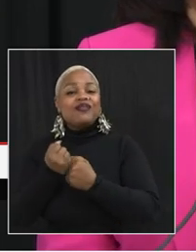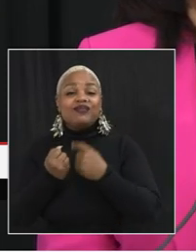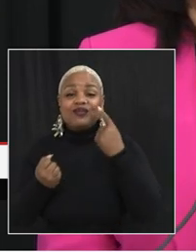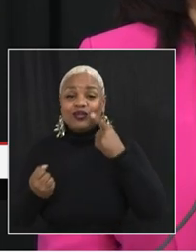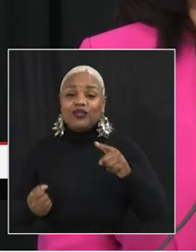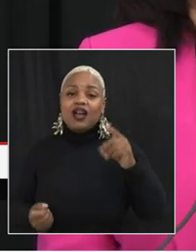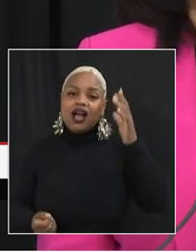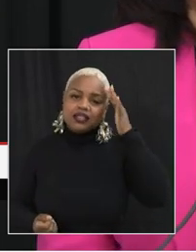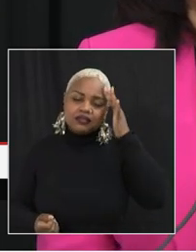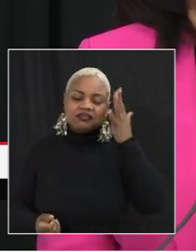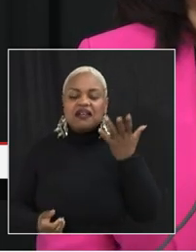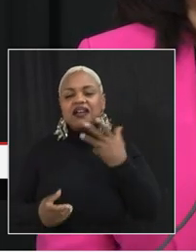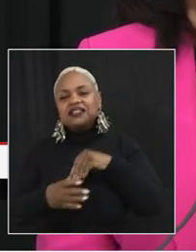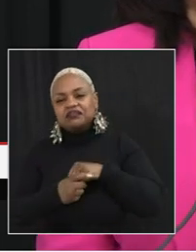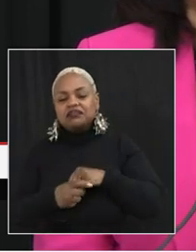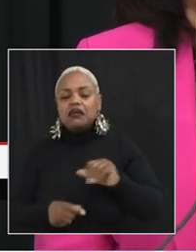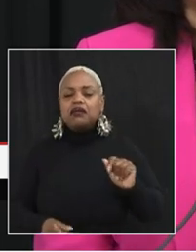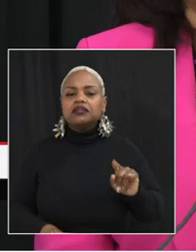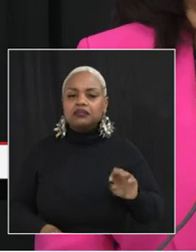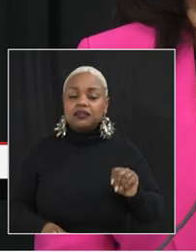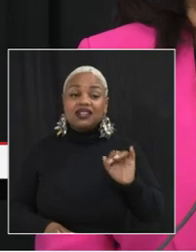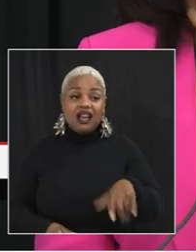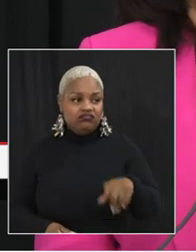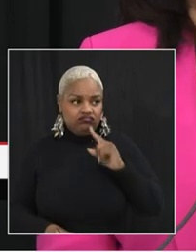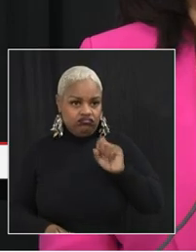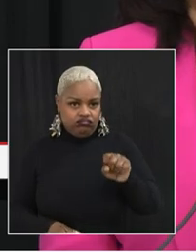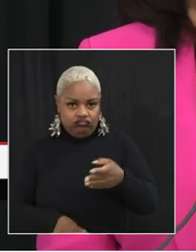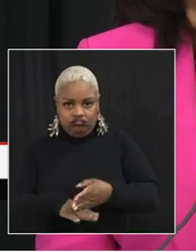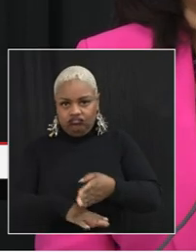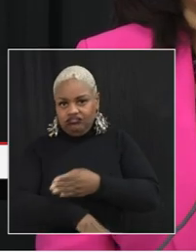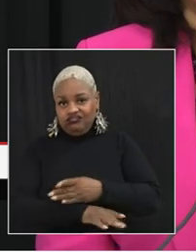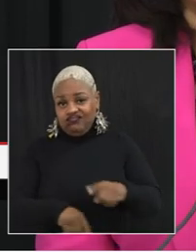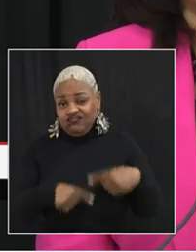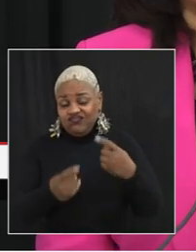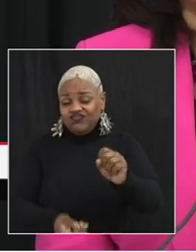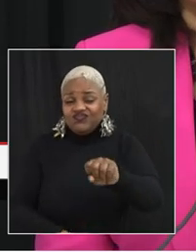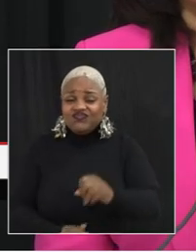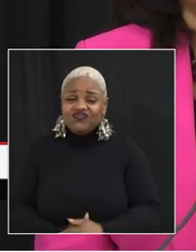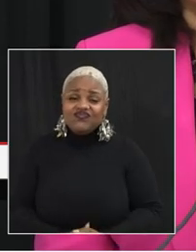get to high school, I think some of the changes that we're seeing in letting